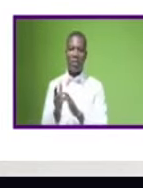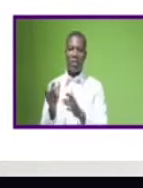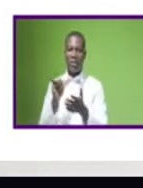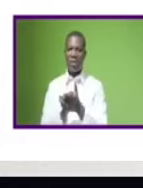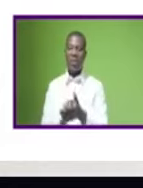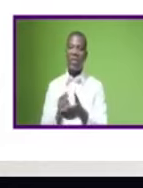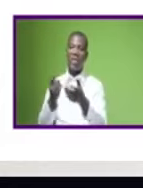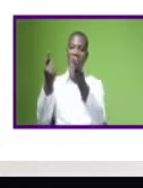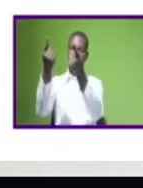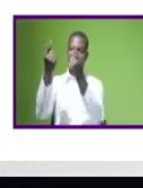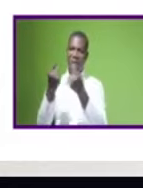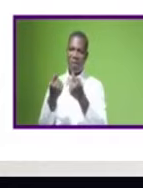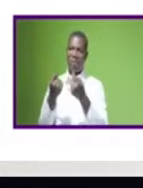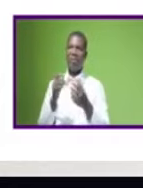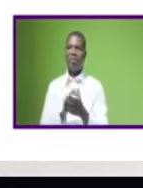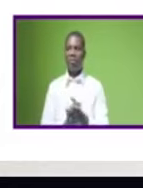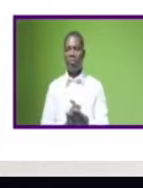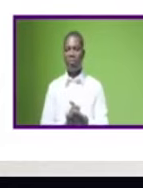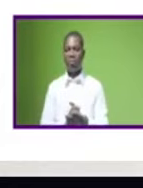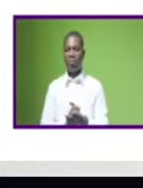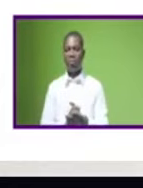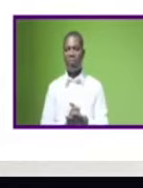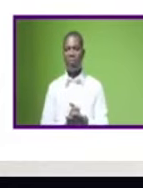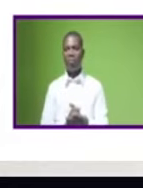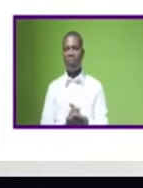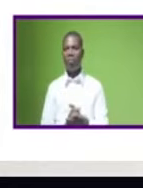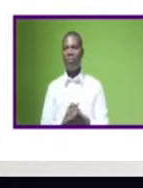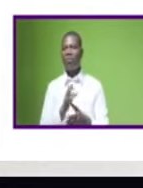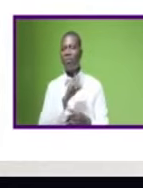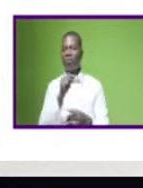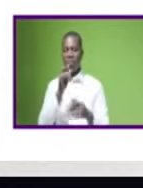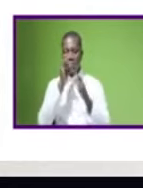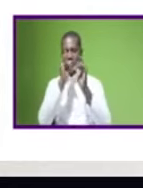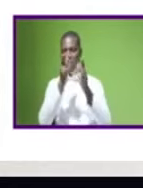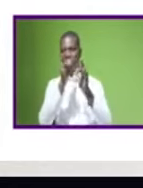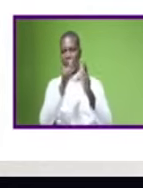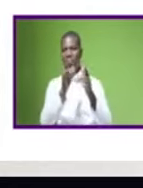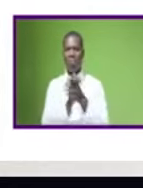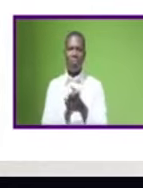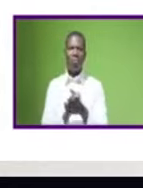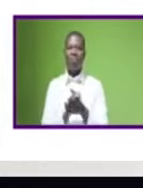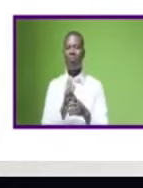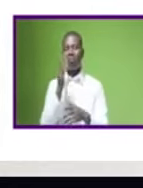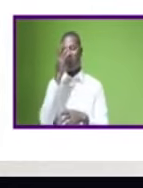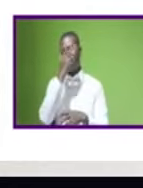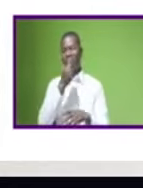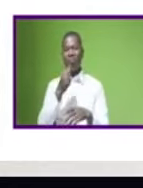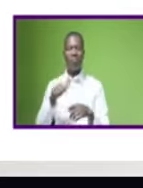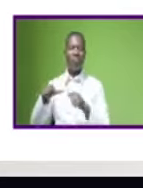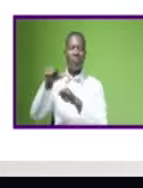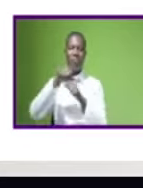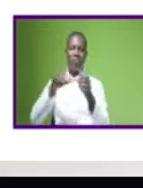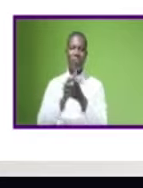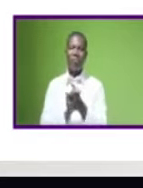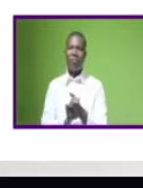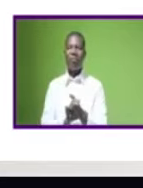that the Jesus Christ who is to come, there wasn't anything beautiful